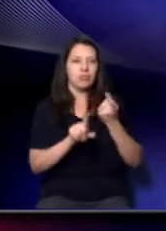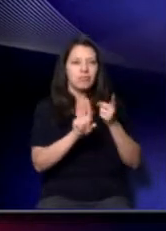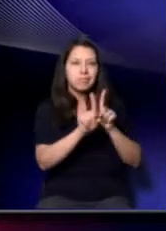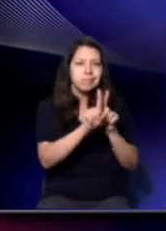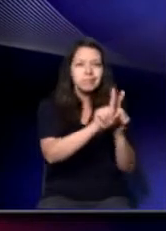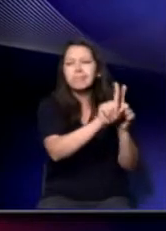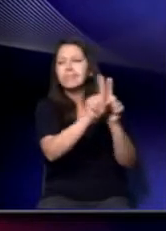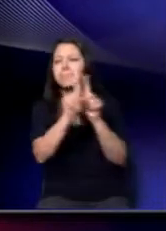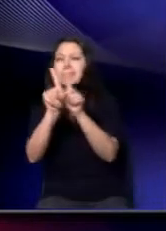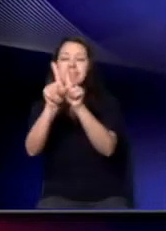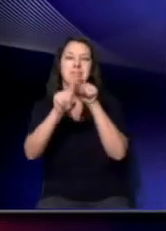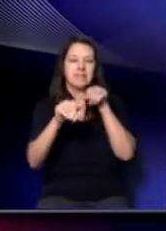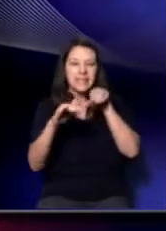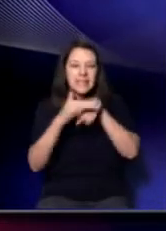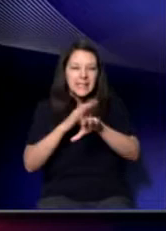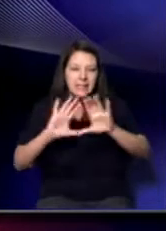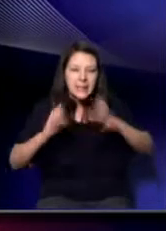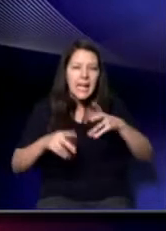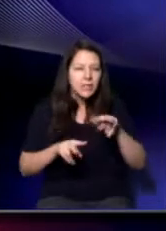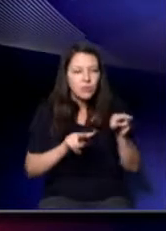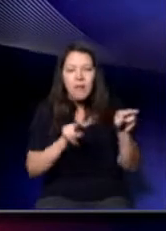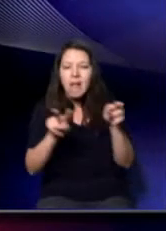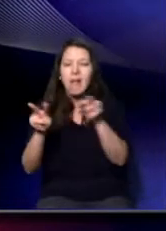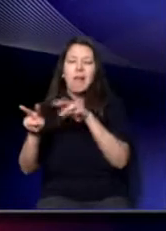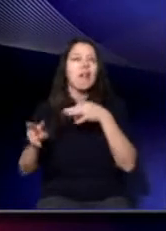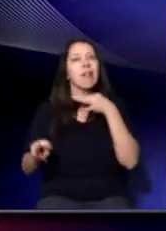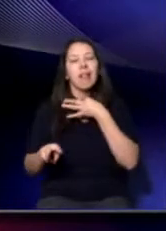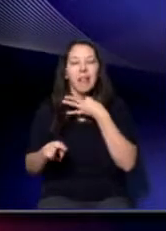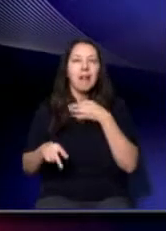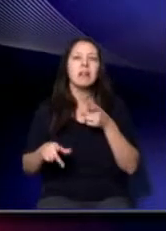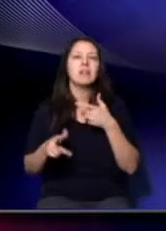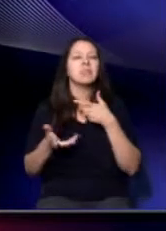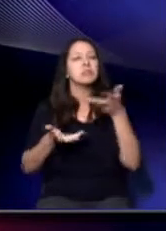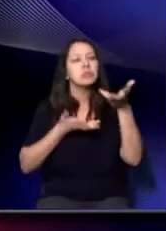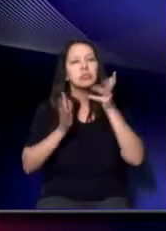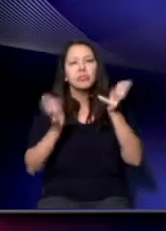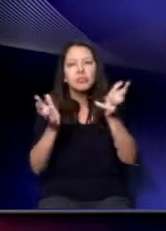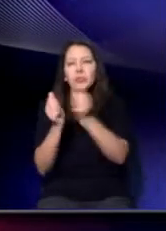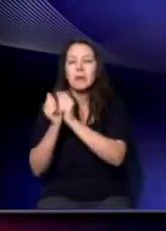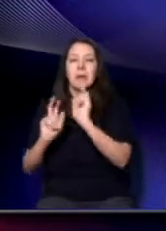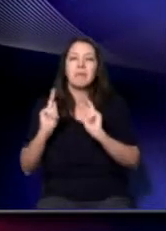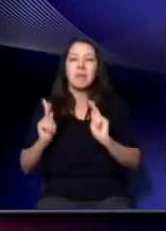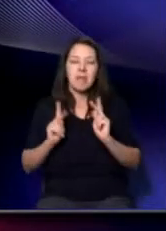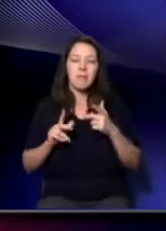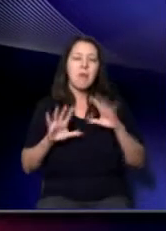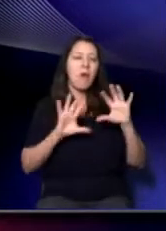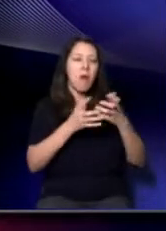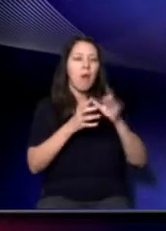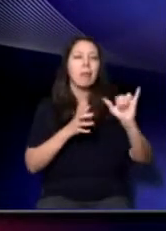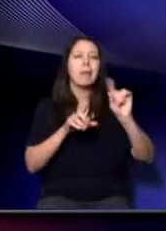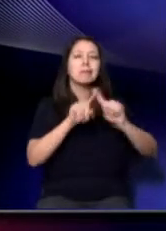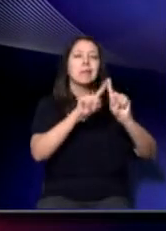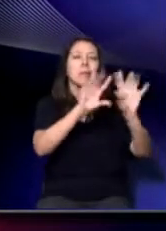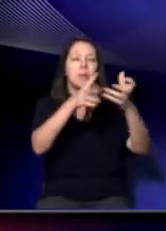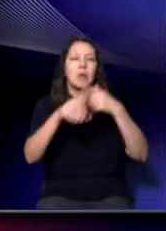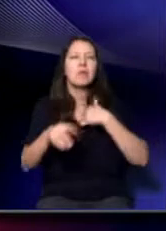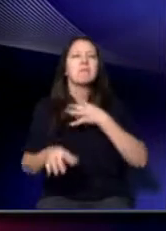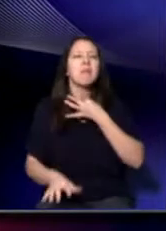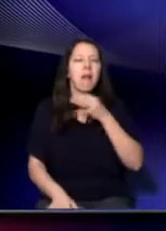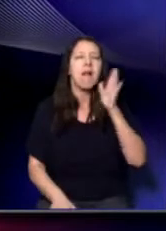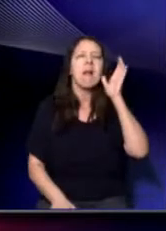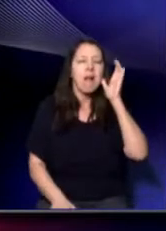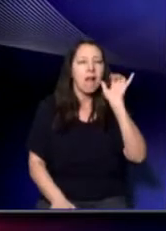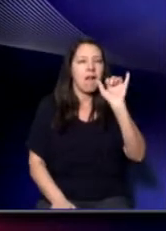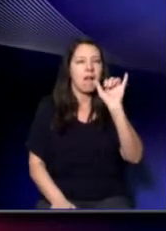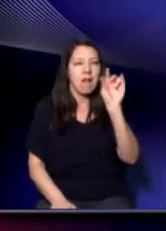classroom, talking with people, doing sort of informal focus groups, and trying to understand